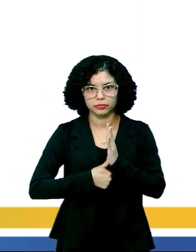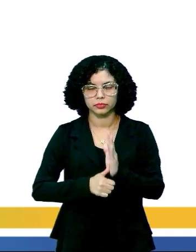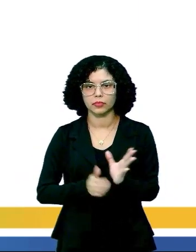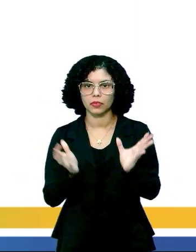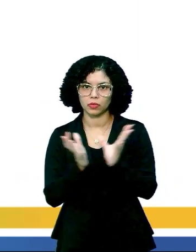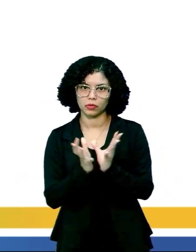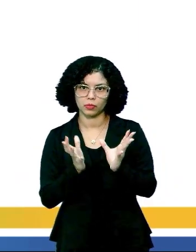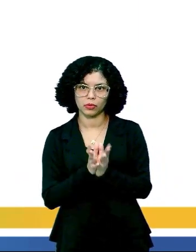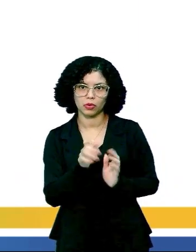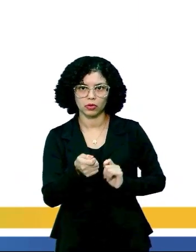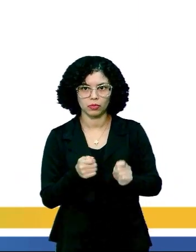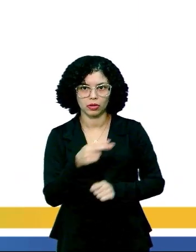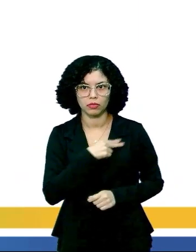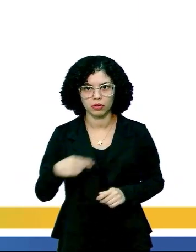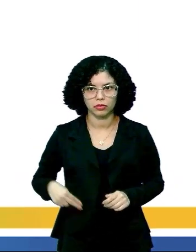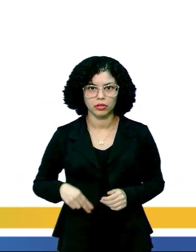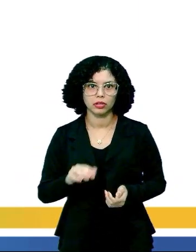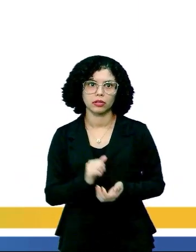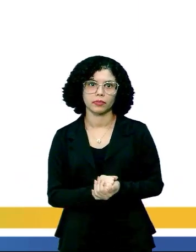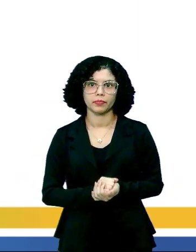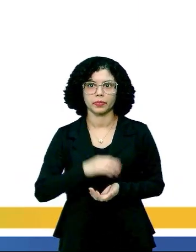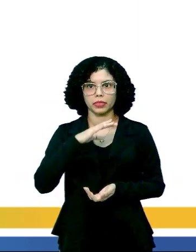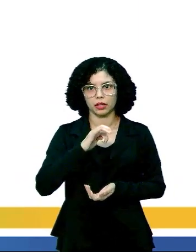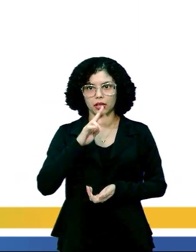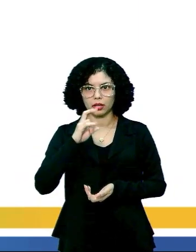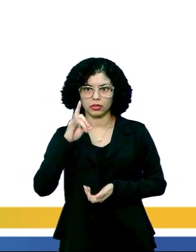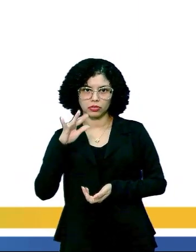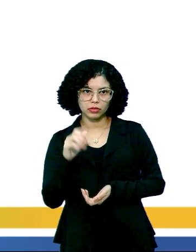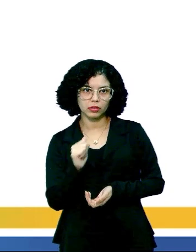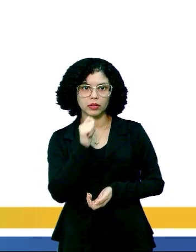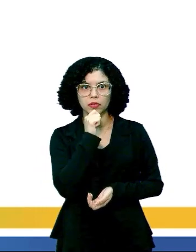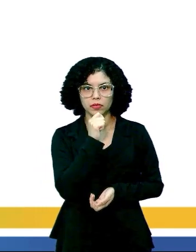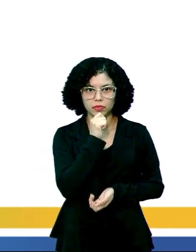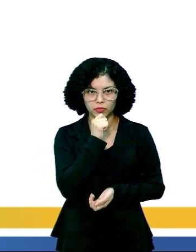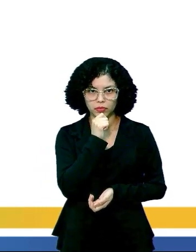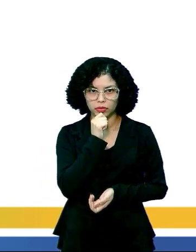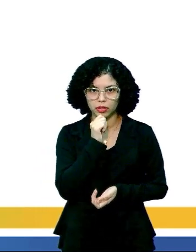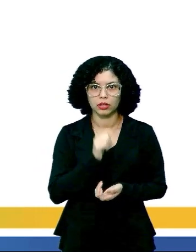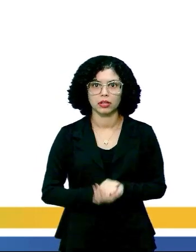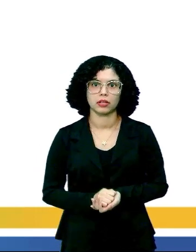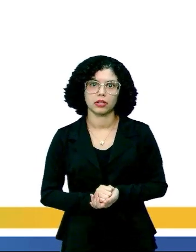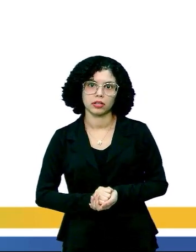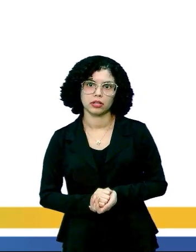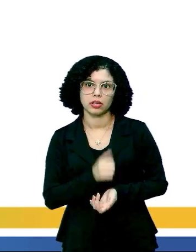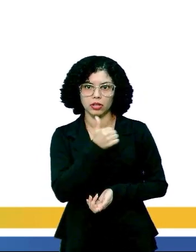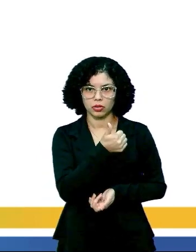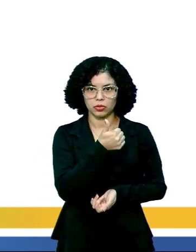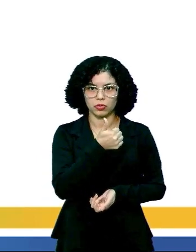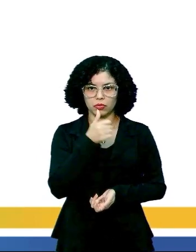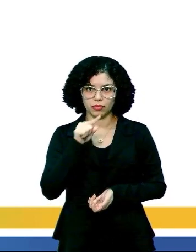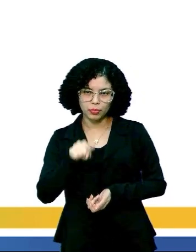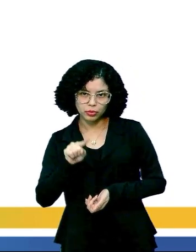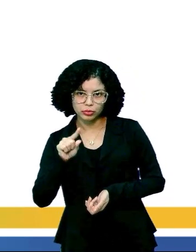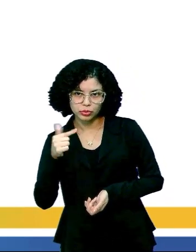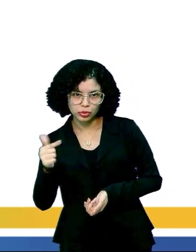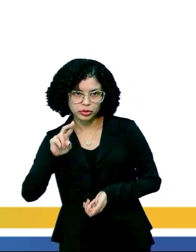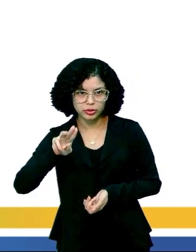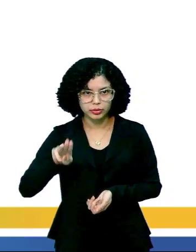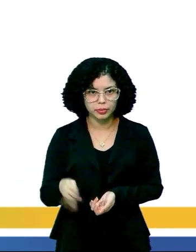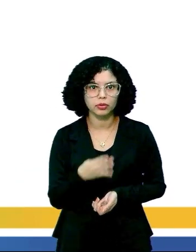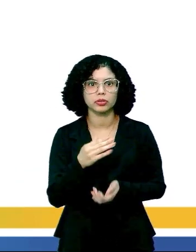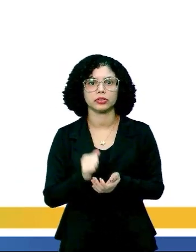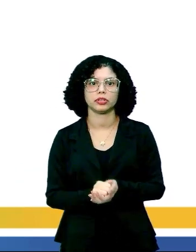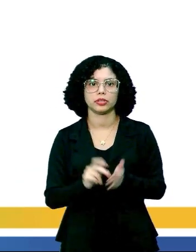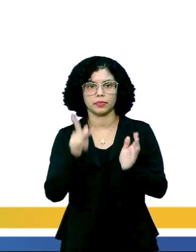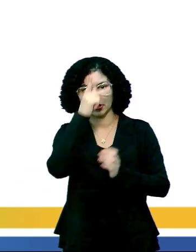Chinese ethnicity, the Han. This tends to be a reason for the 1.2 billion members of that group